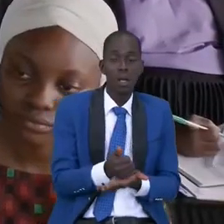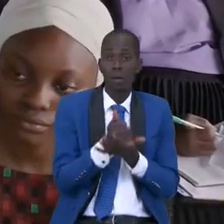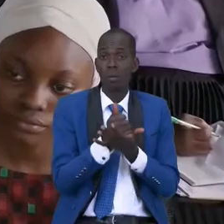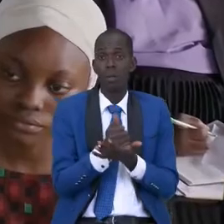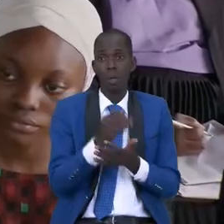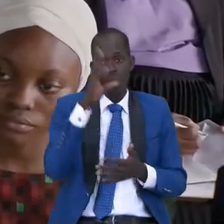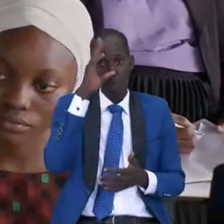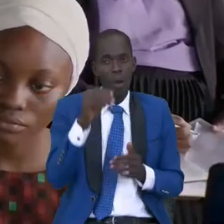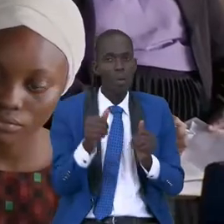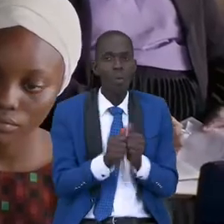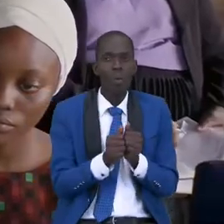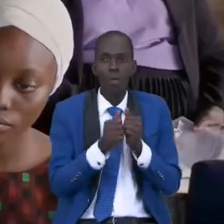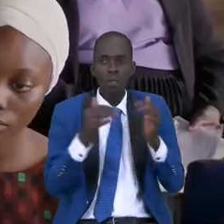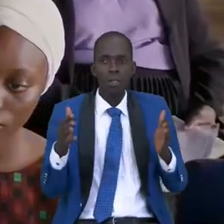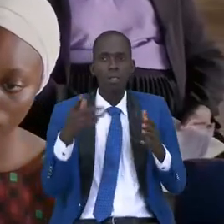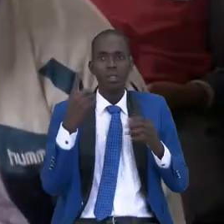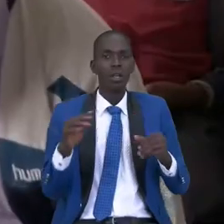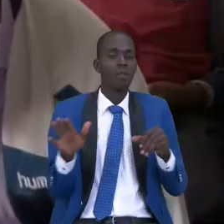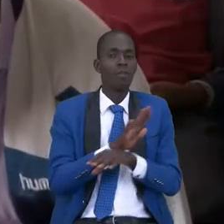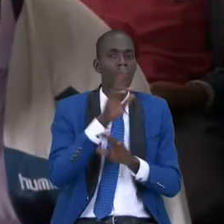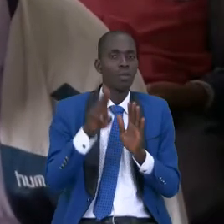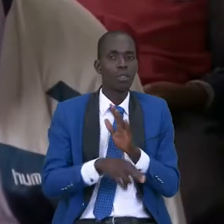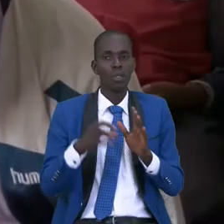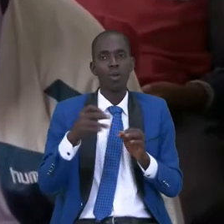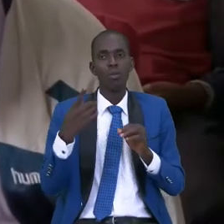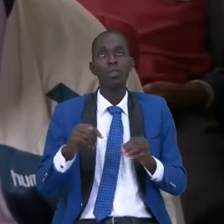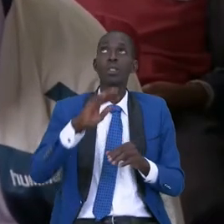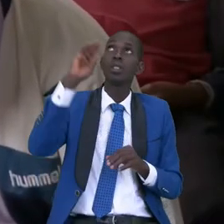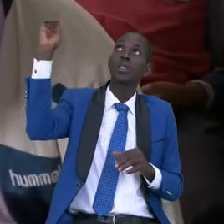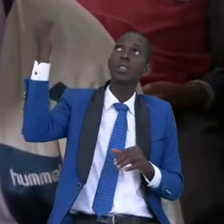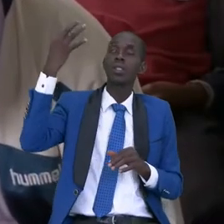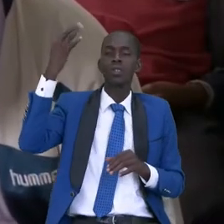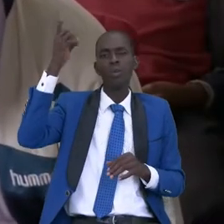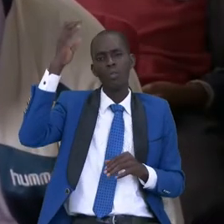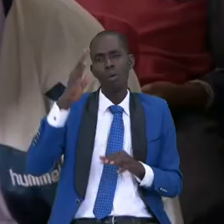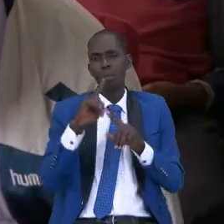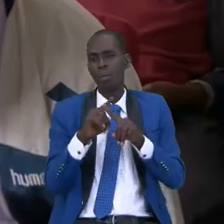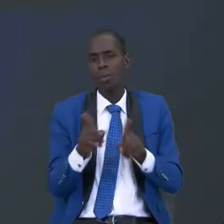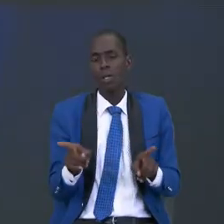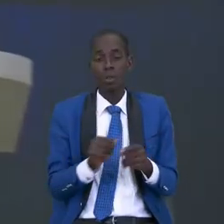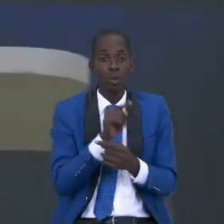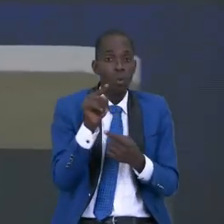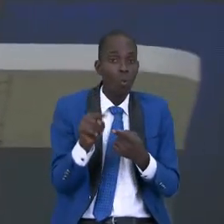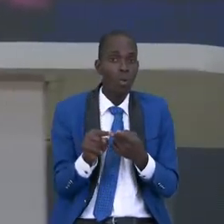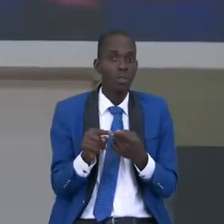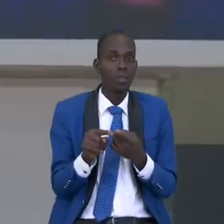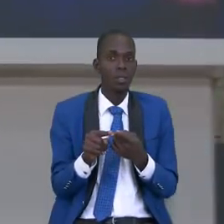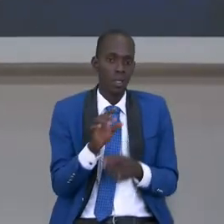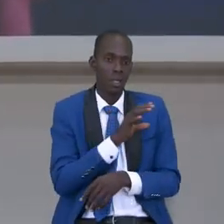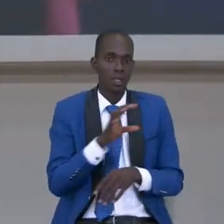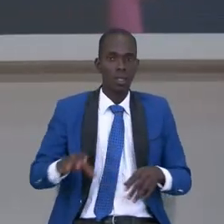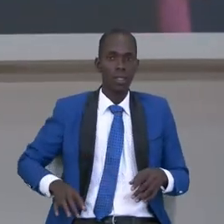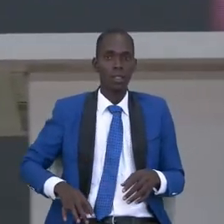man without the fullness of the grace of God. But when